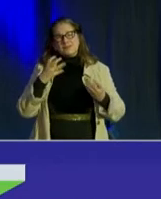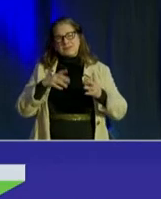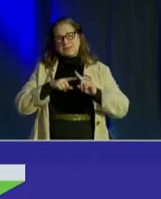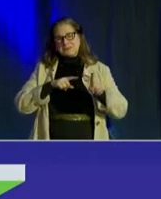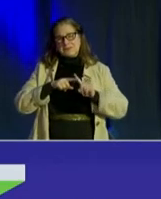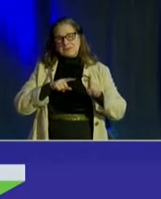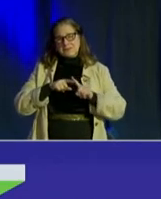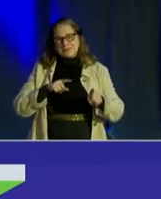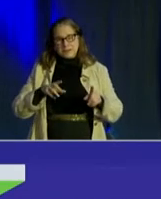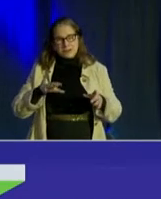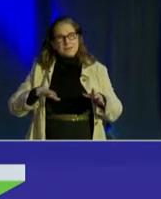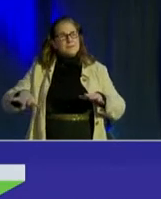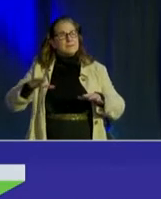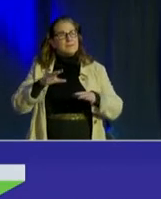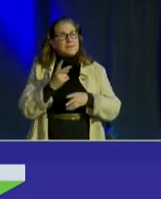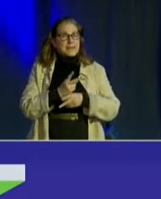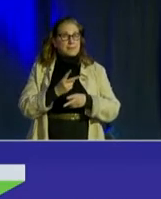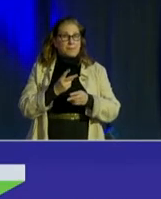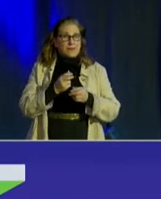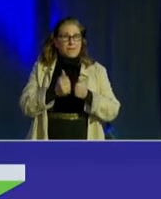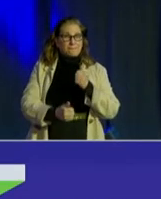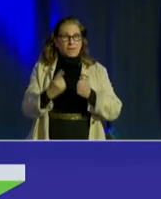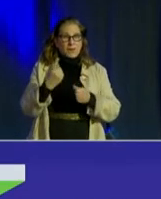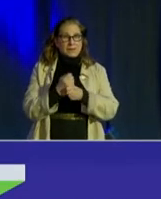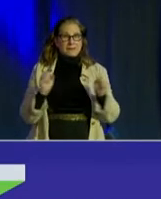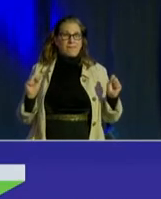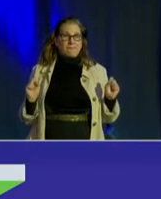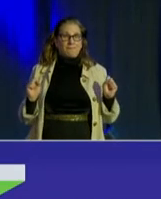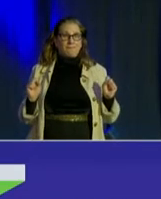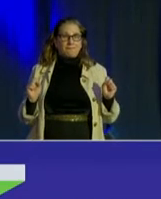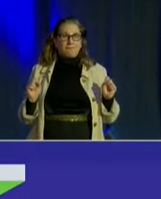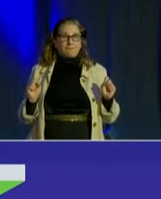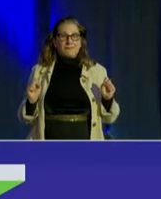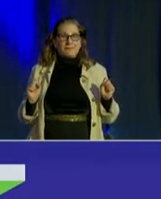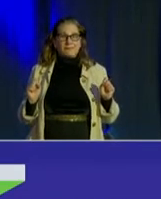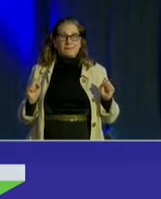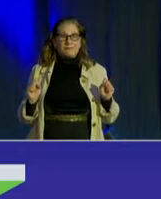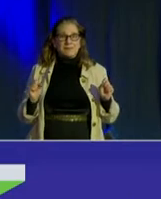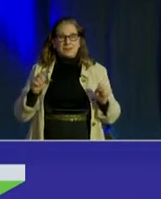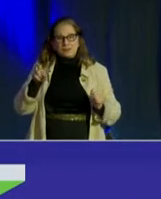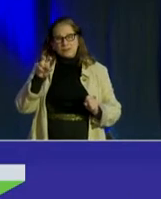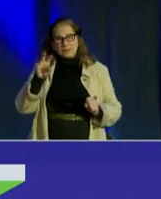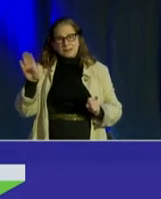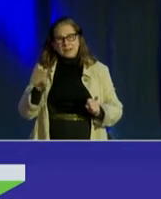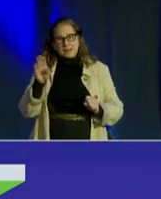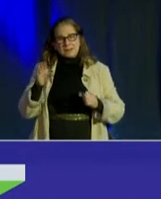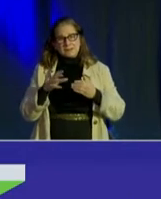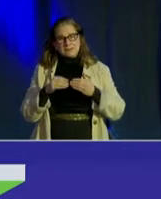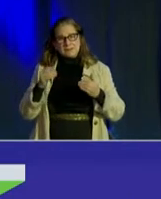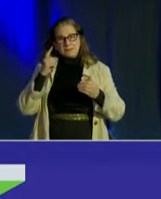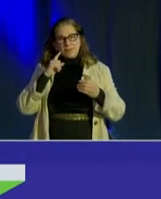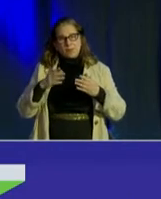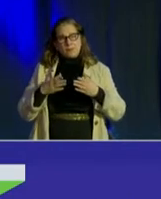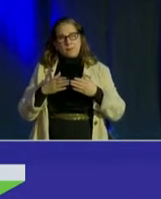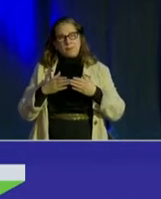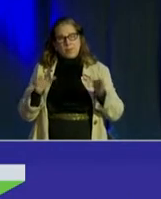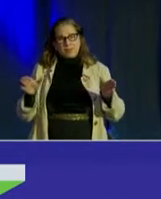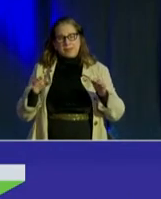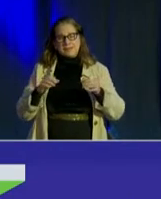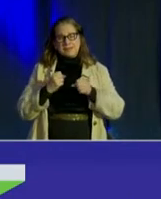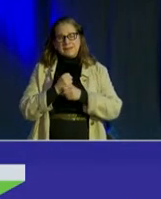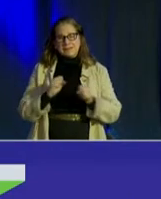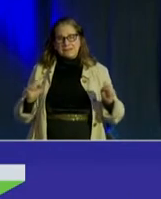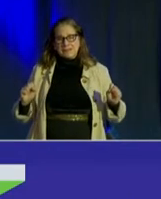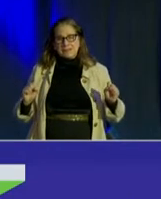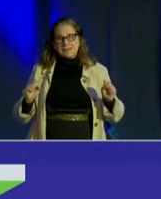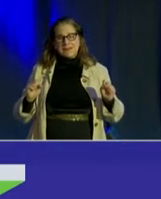We also have just under $2 billion for our Public Safety and Justice Cluster. This includes our Fire and Emergency Medical Services